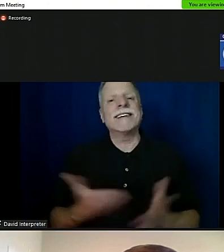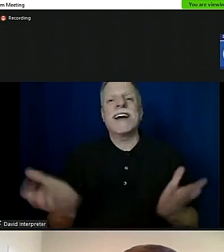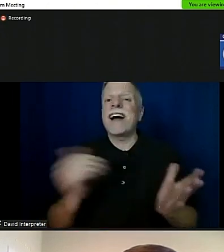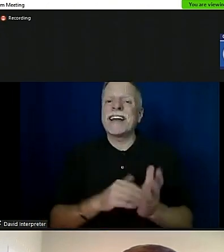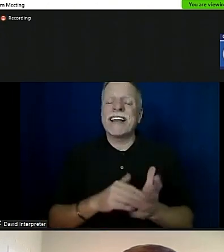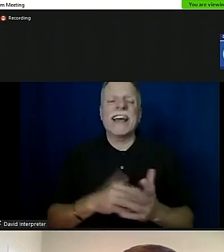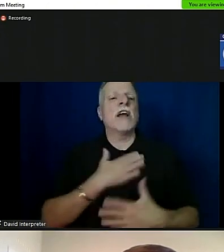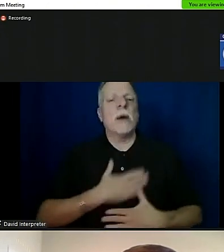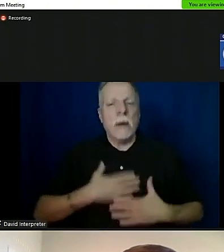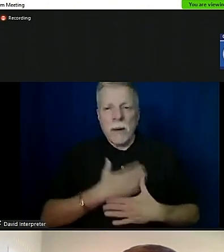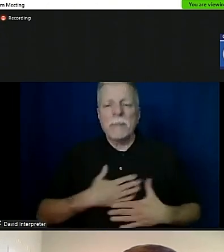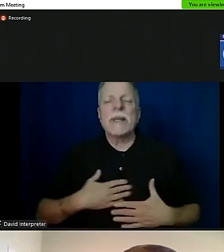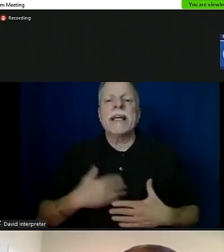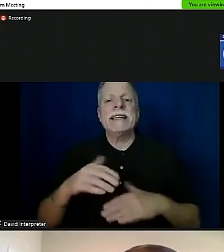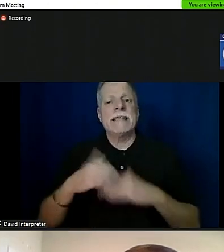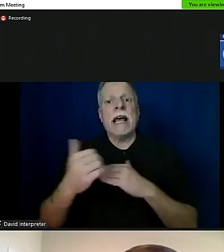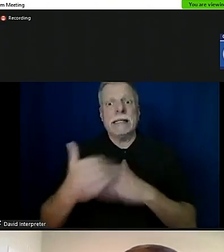send those questions over to